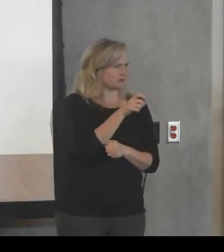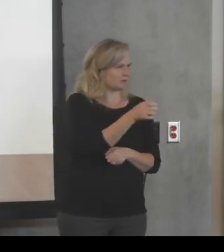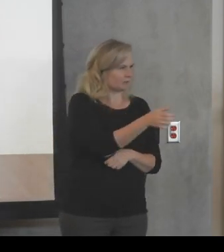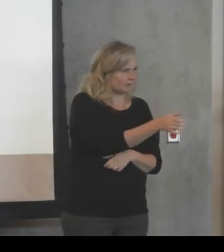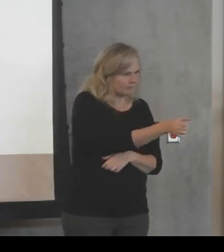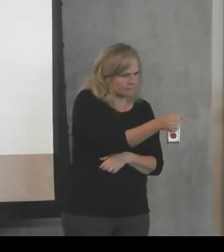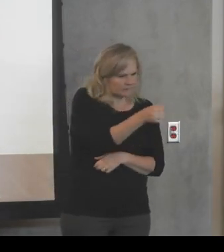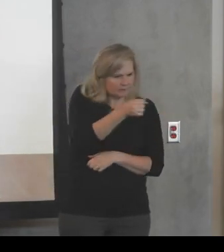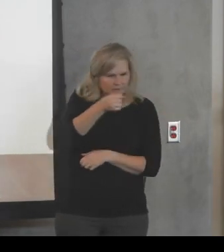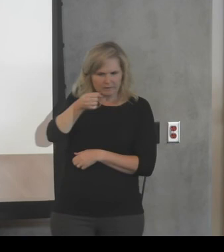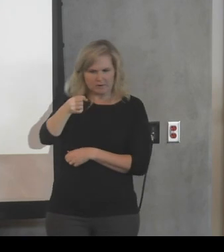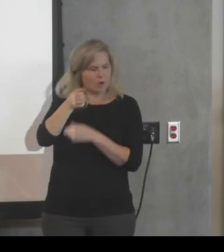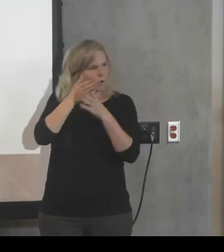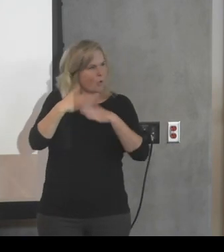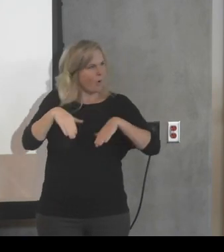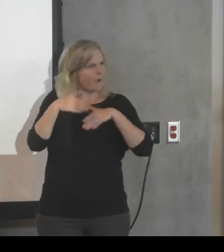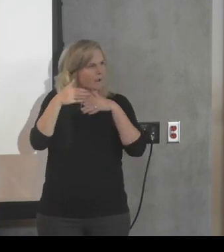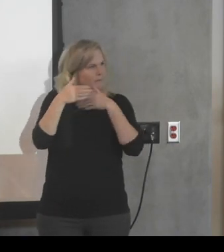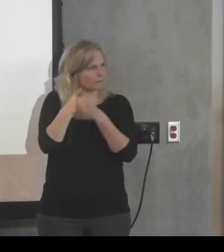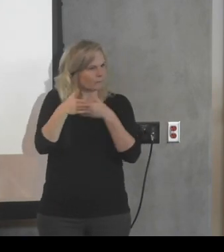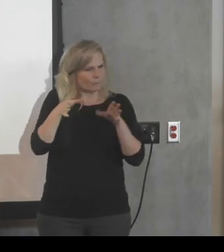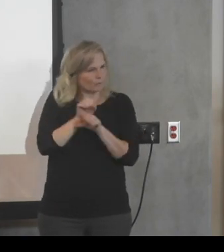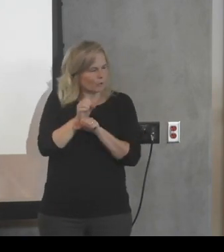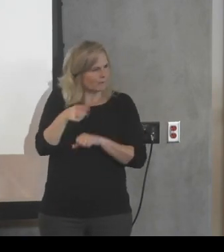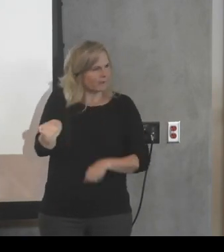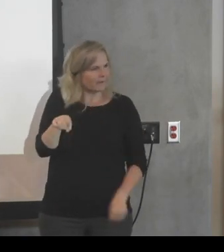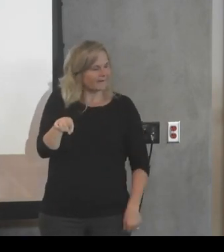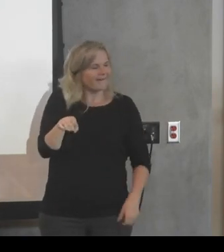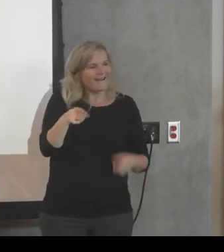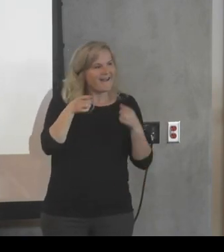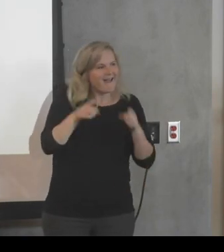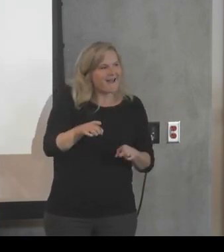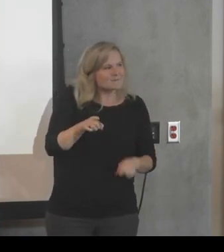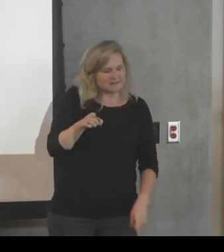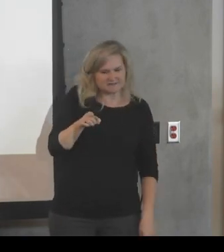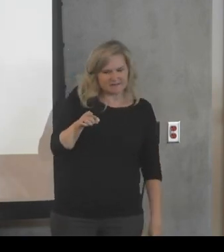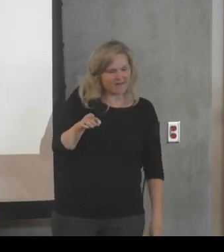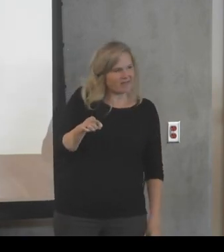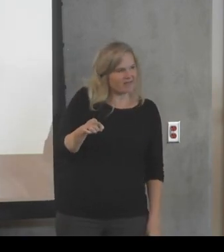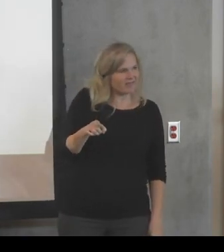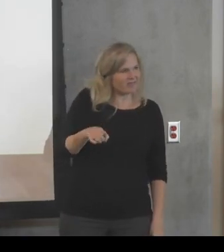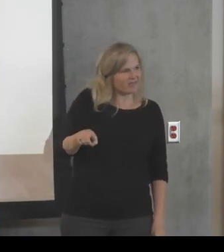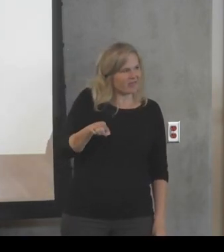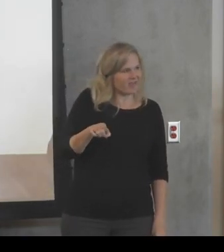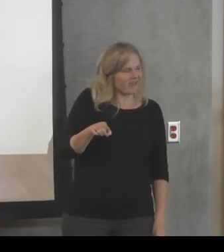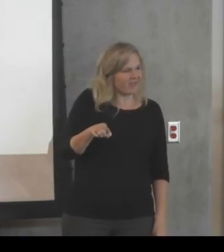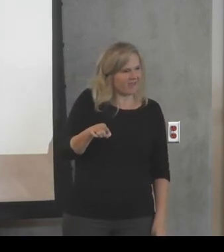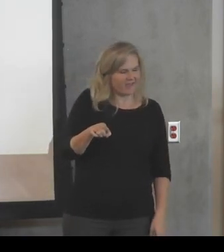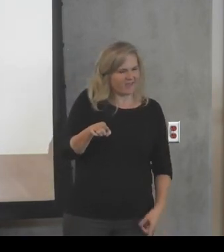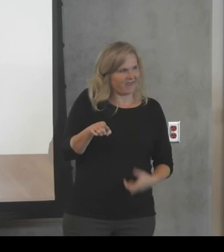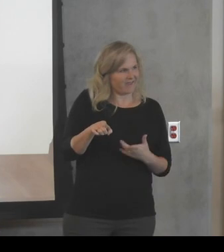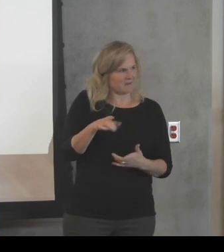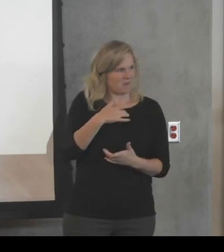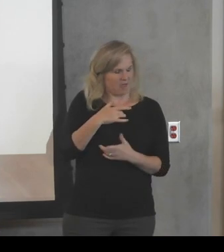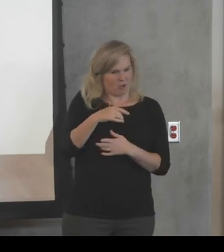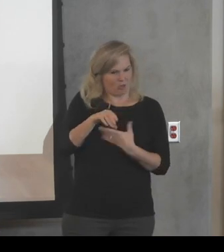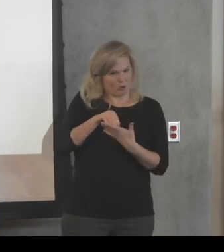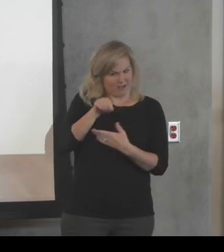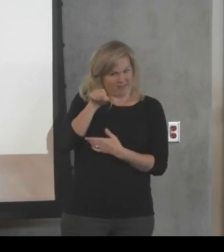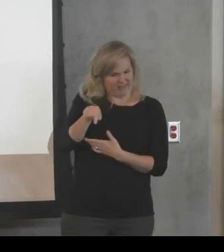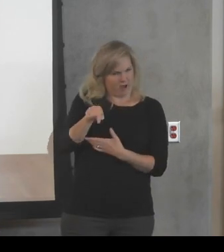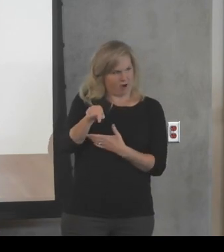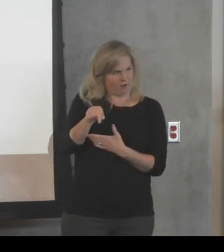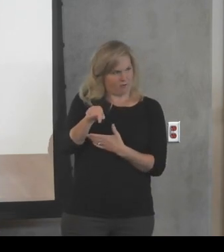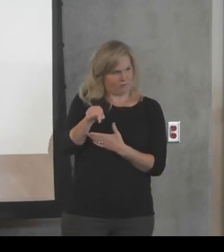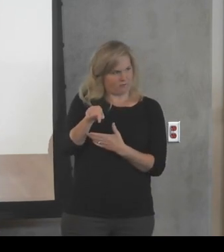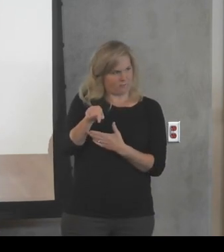quiet room and work with them there. But what happens is they never generalize that back into the classroom. So